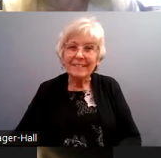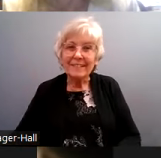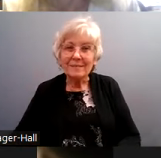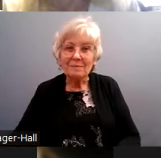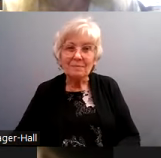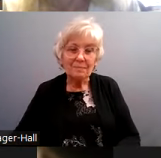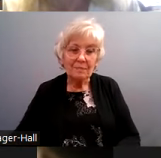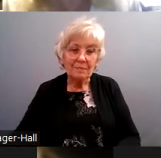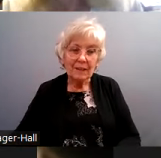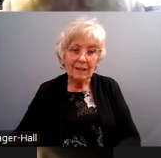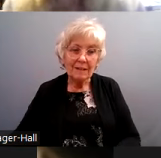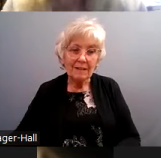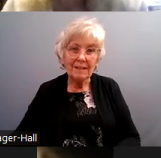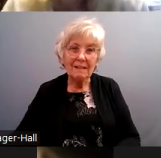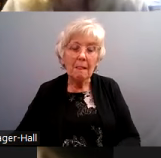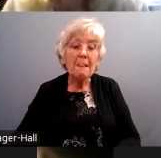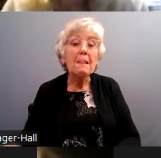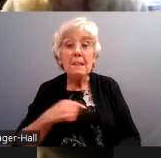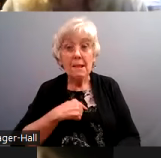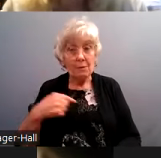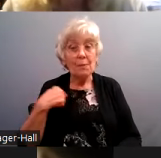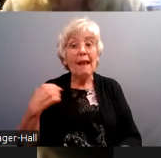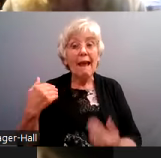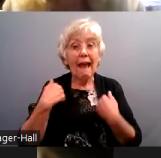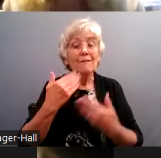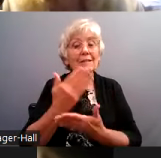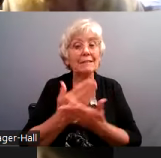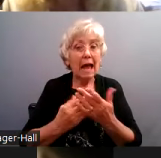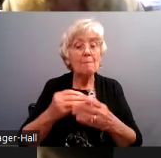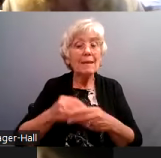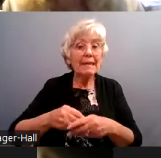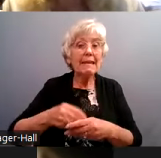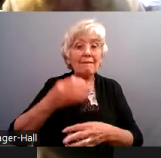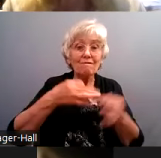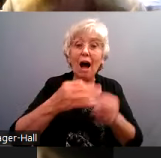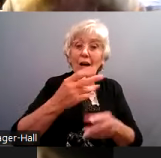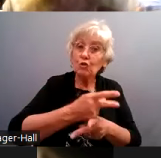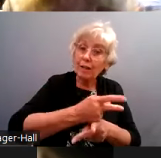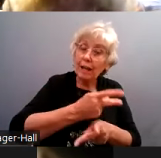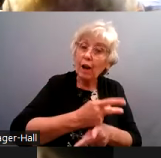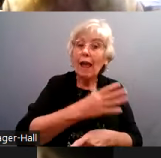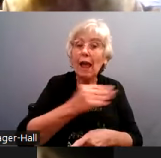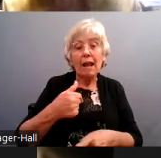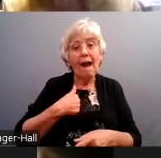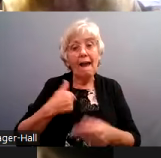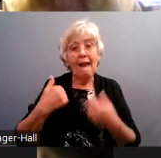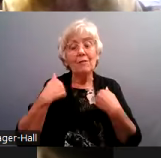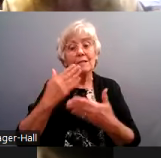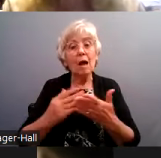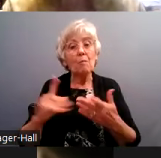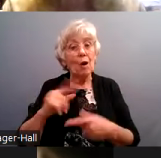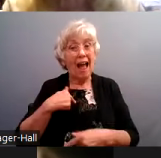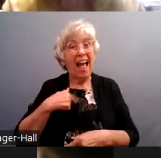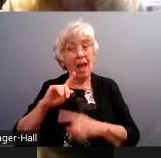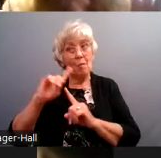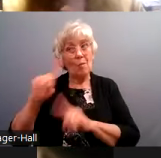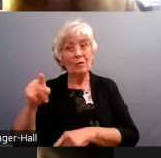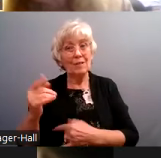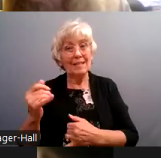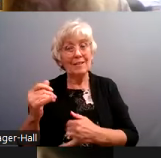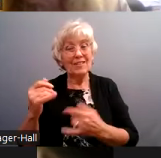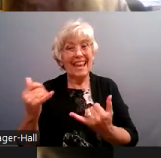So we do have some that are in foster, and then we do have some where I was today at an undisclosed location,